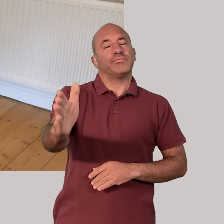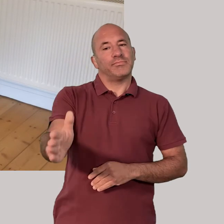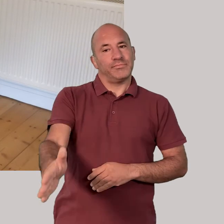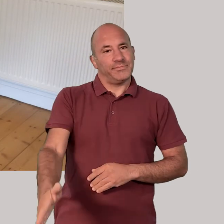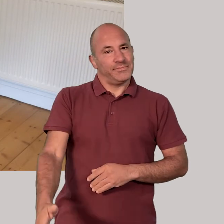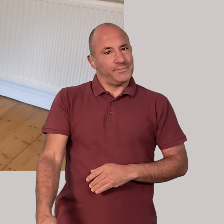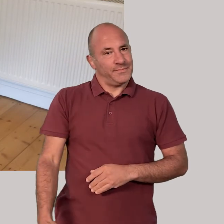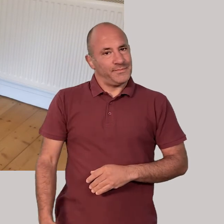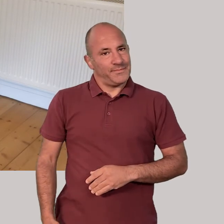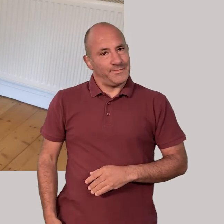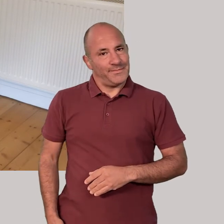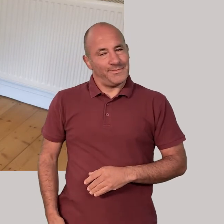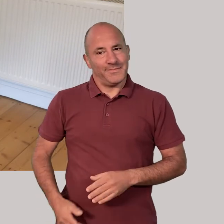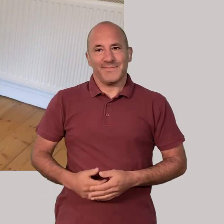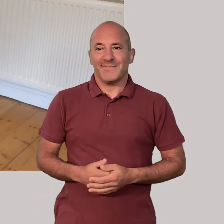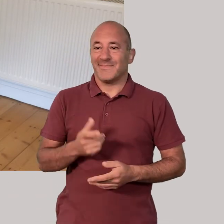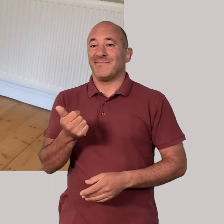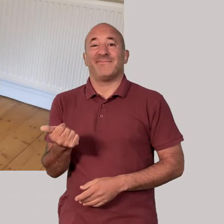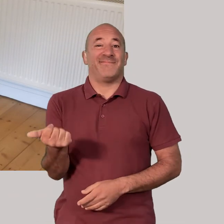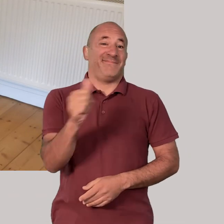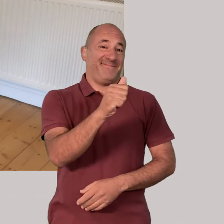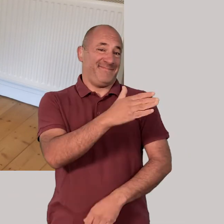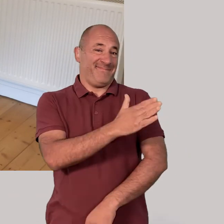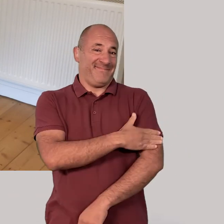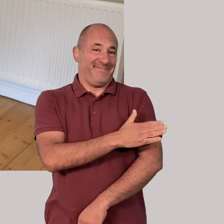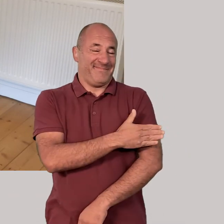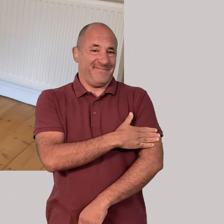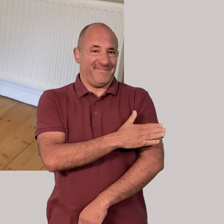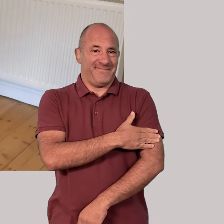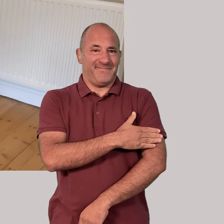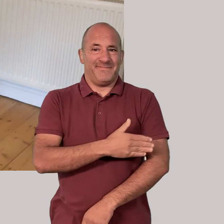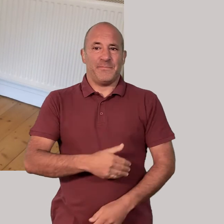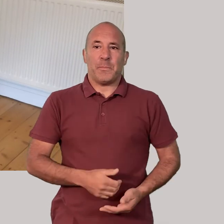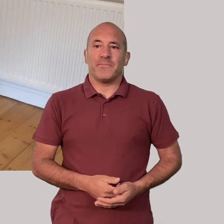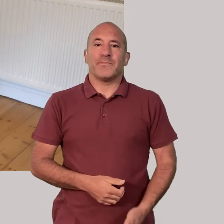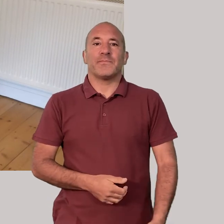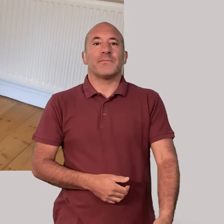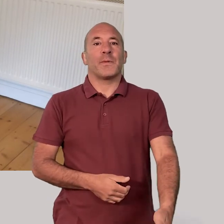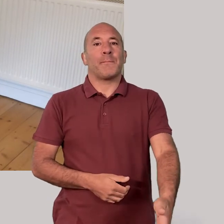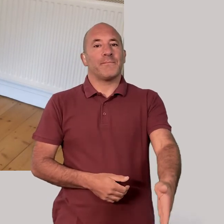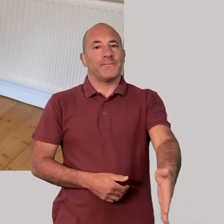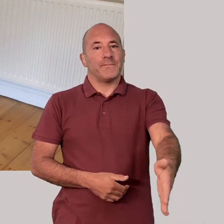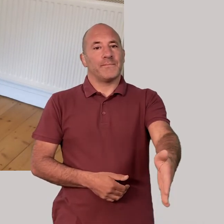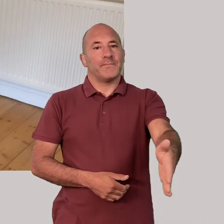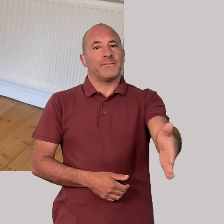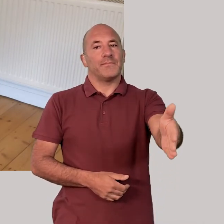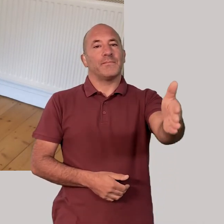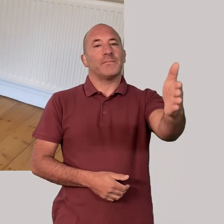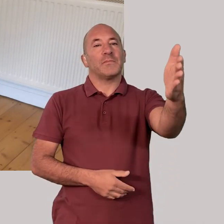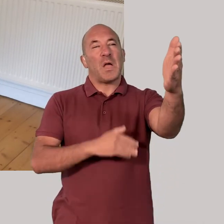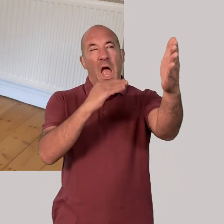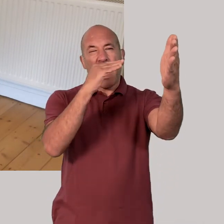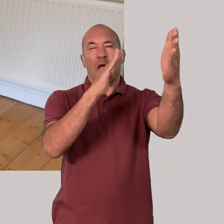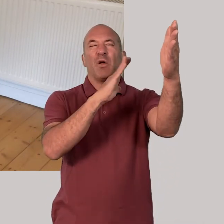down again. And then go with the second side, coming forwards and up